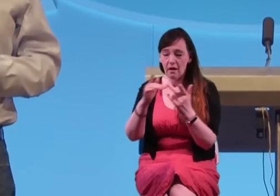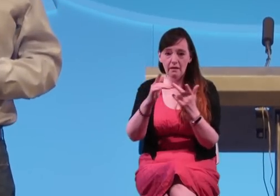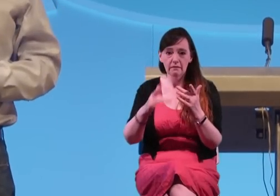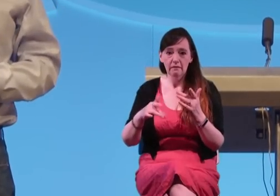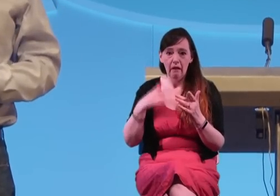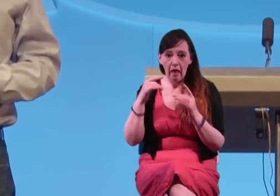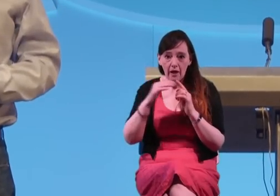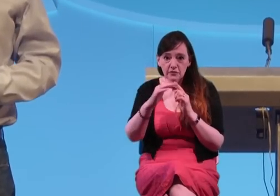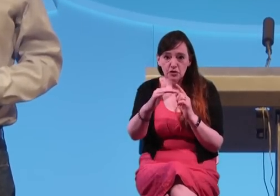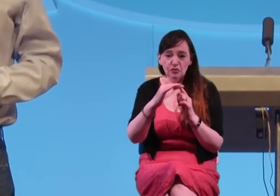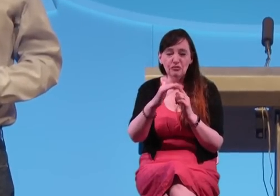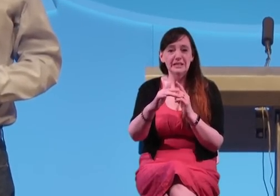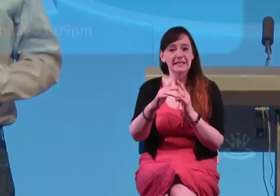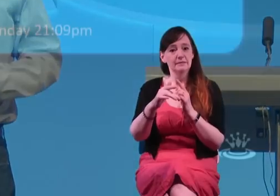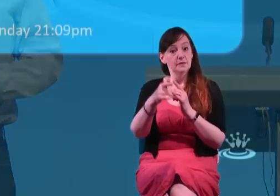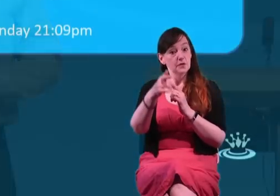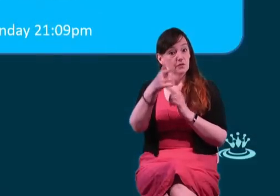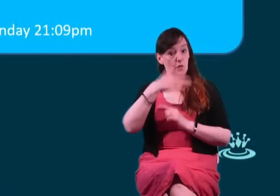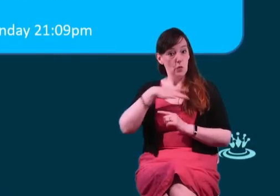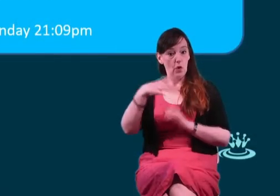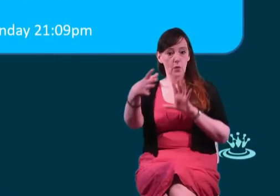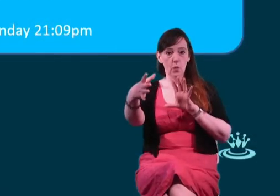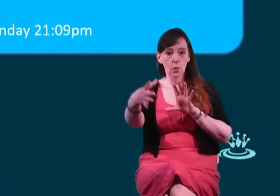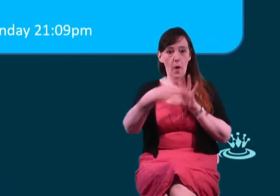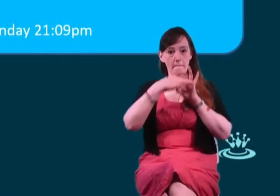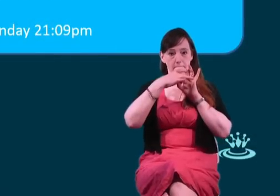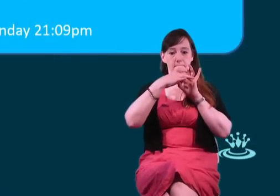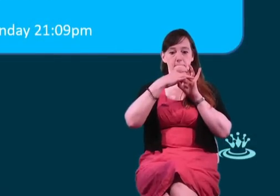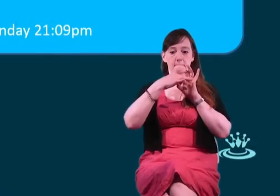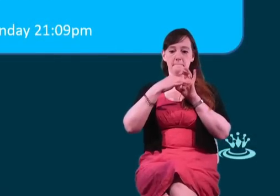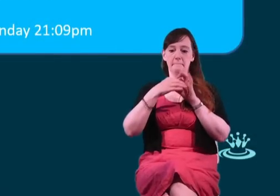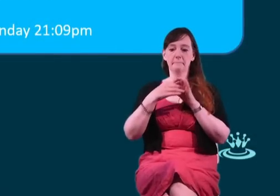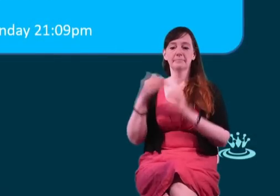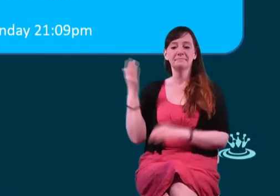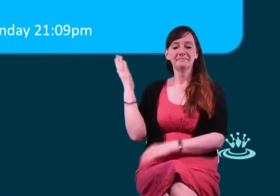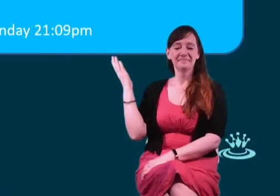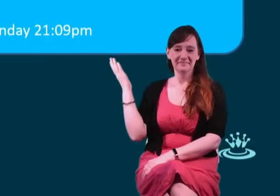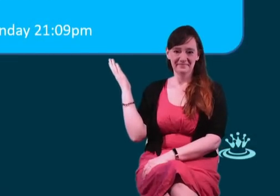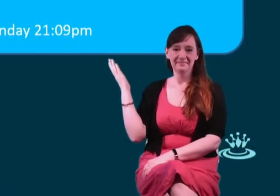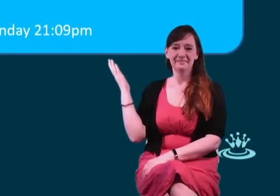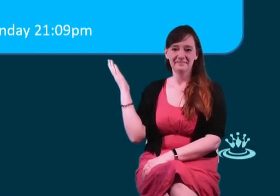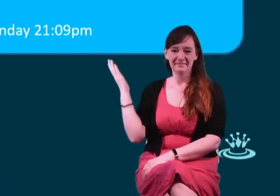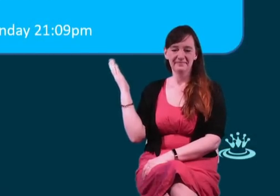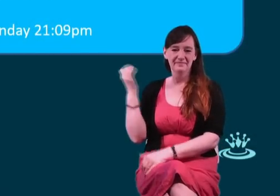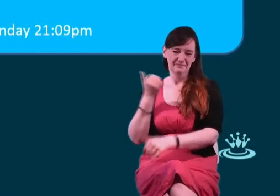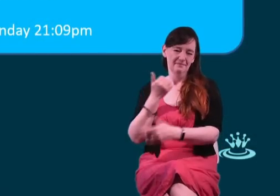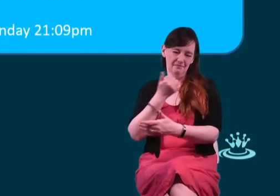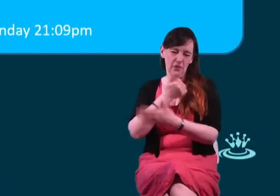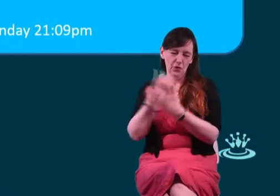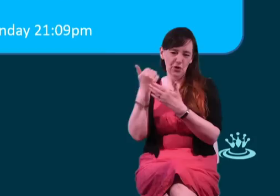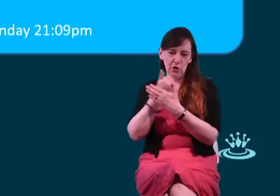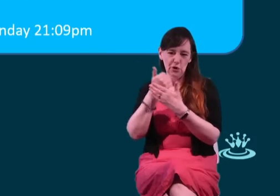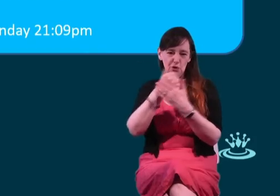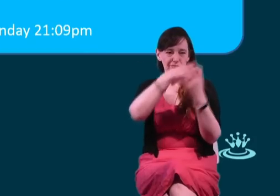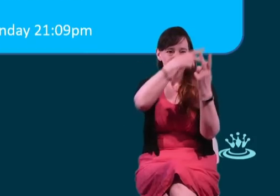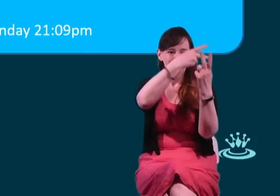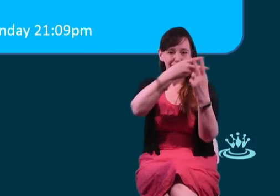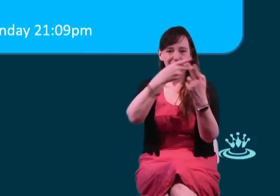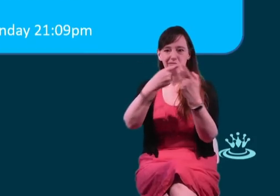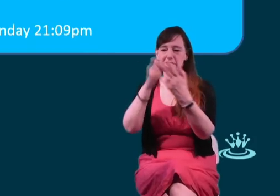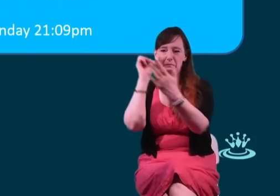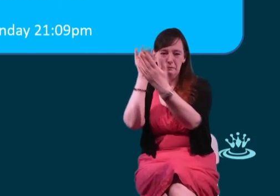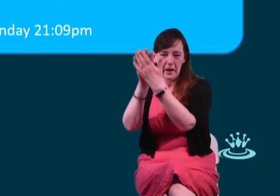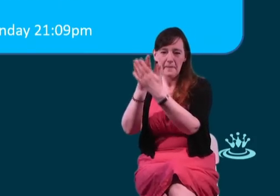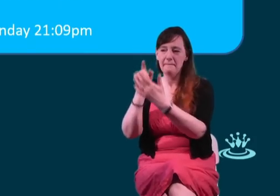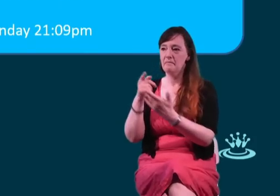and if you want to connect with us on social media, please use the usual platforms and comment on the convention